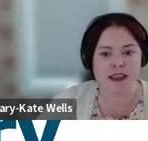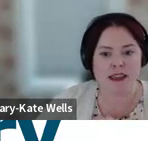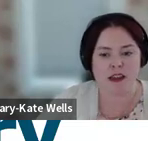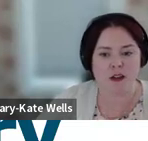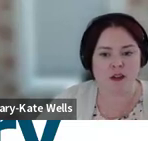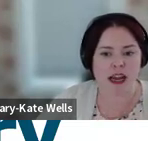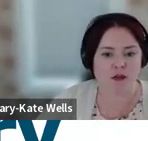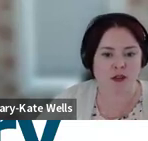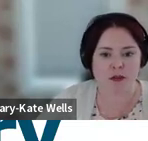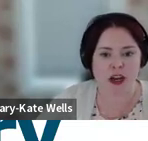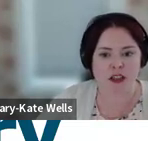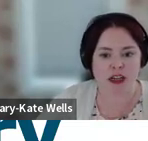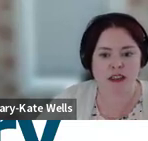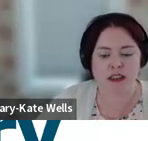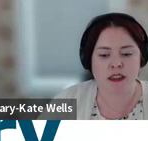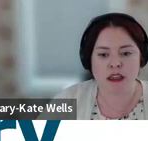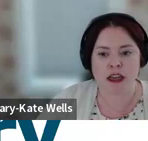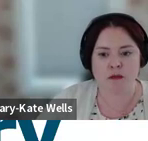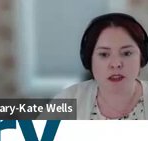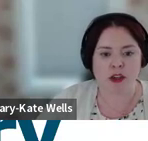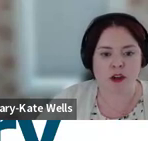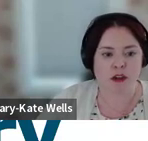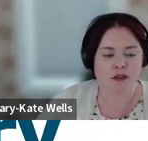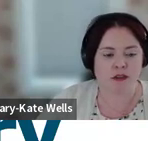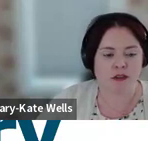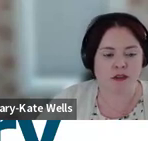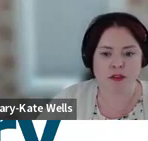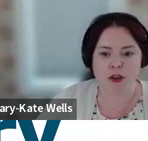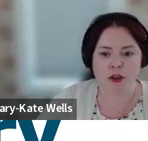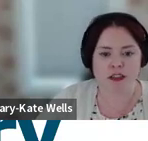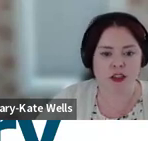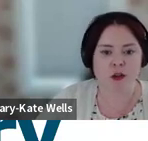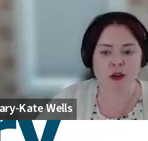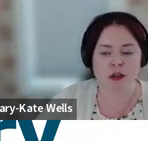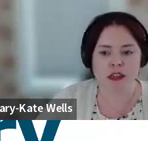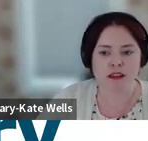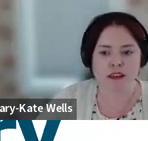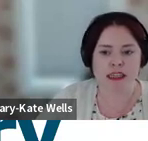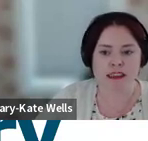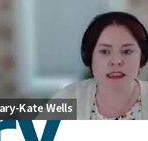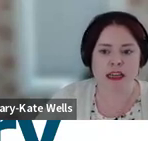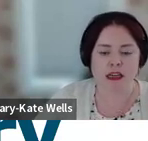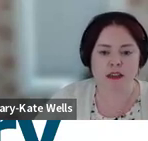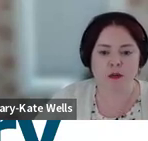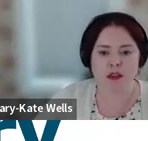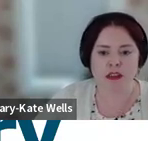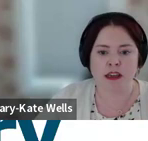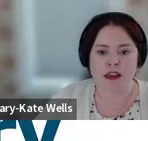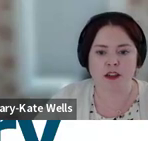part of the ACL Grassroots Project. So for folks that don't know, NCIL